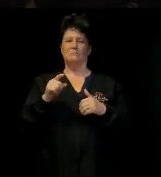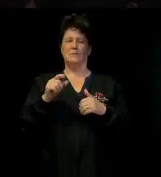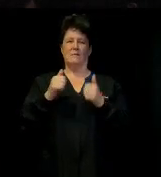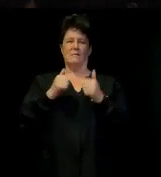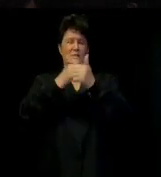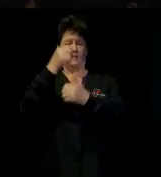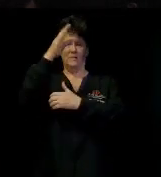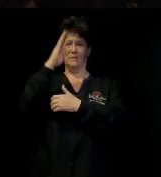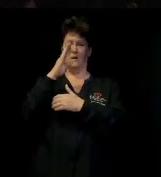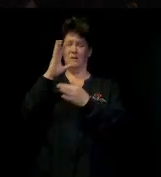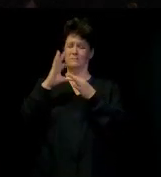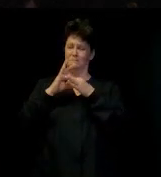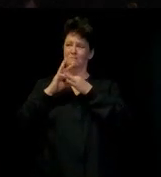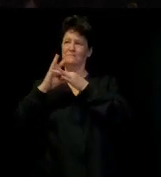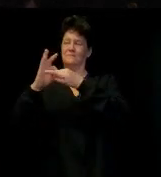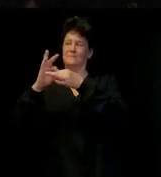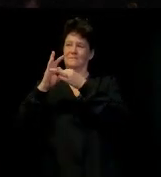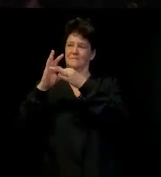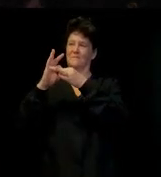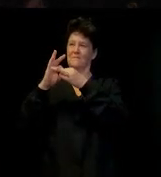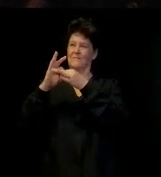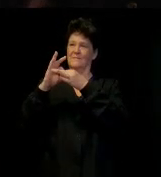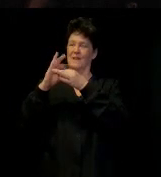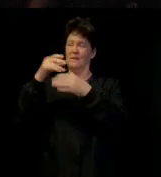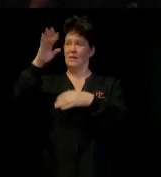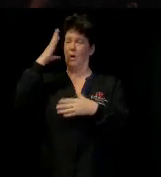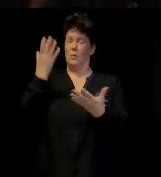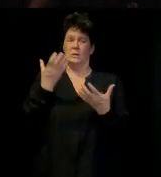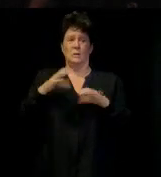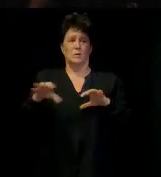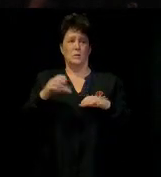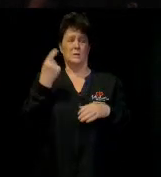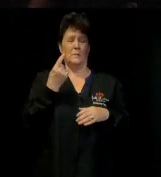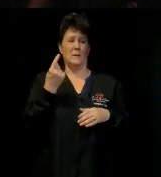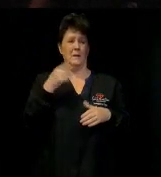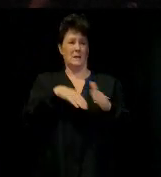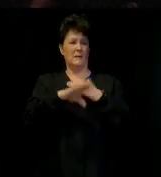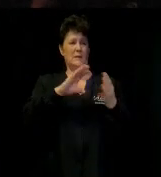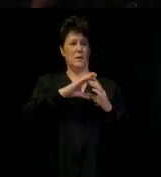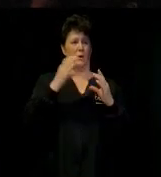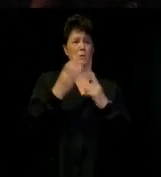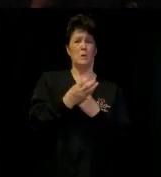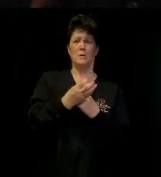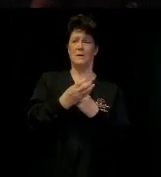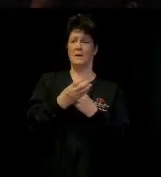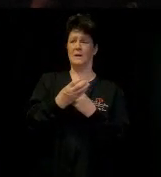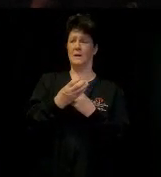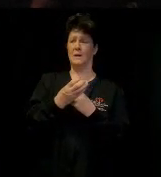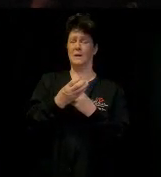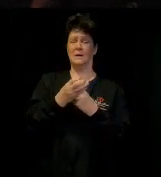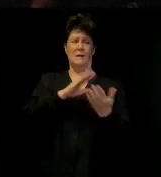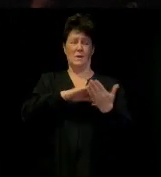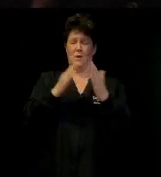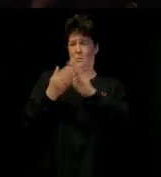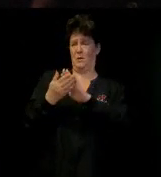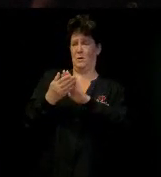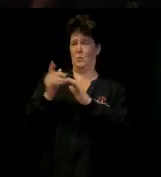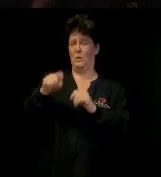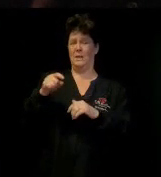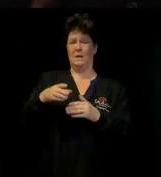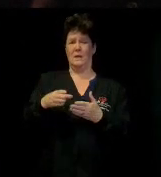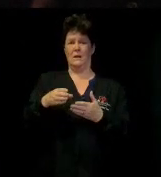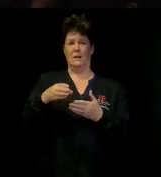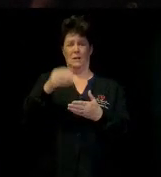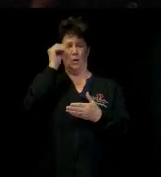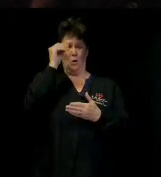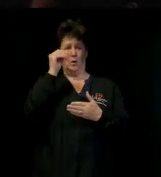wants to do something he's never done in a community, then he's going to have to take you somewhere you've never gone. Come on, right? That means we got to